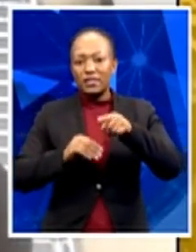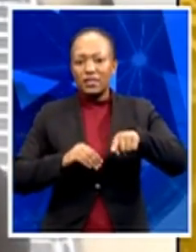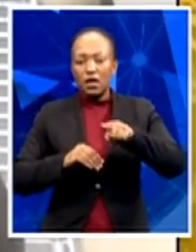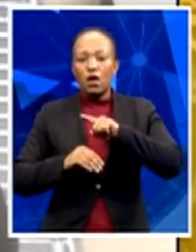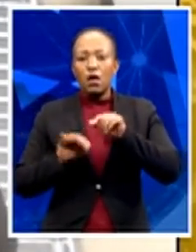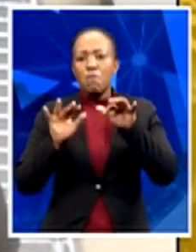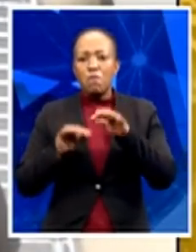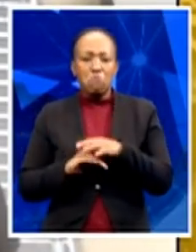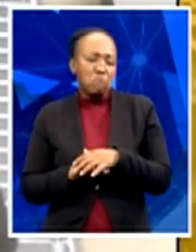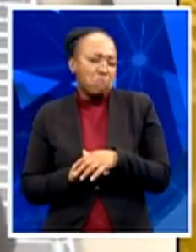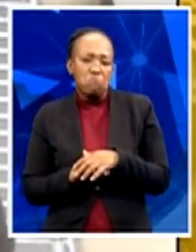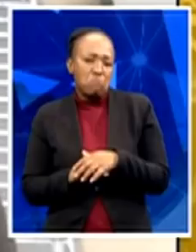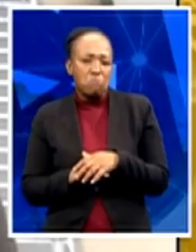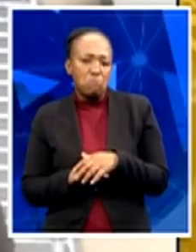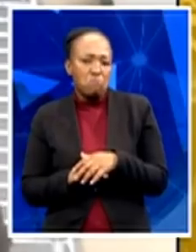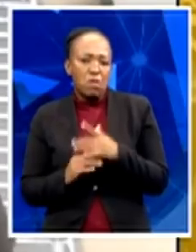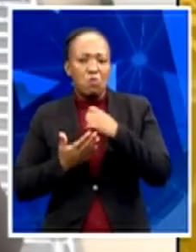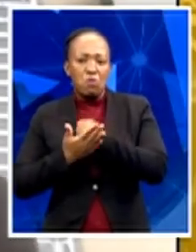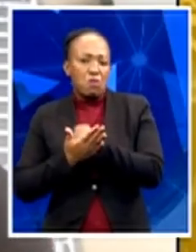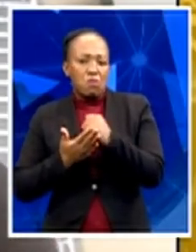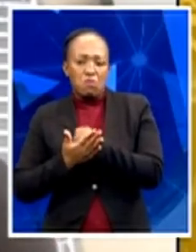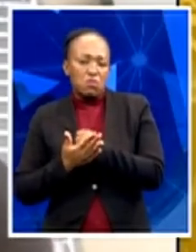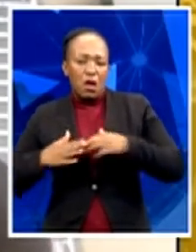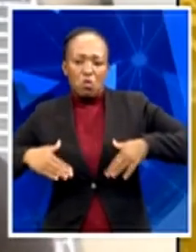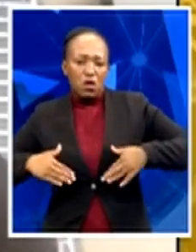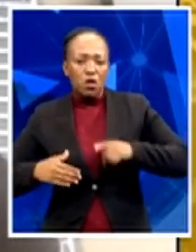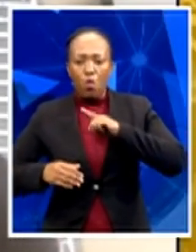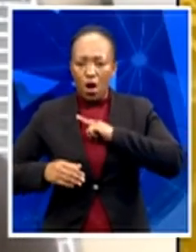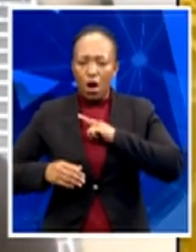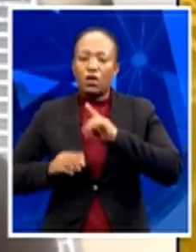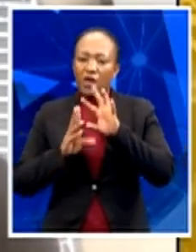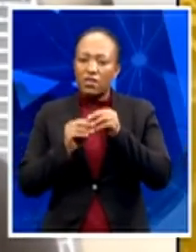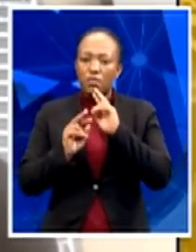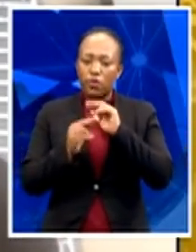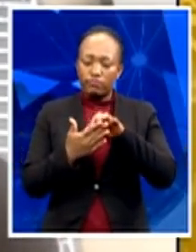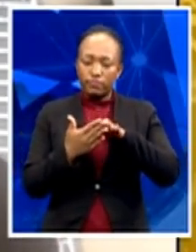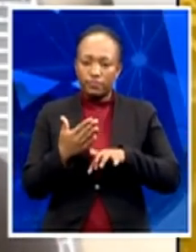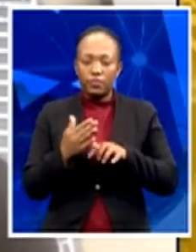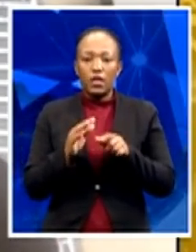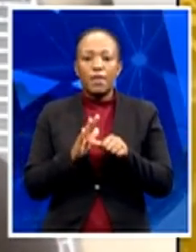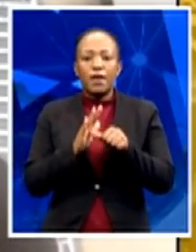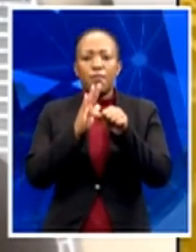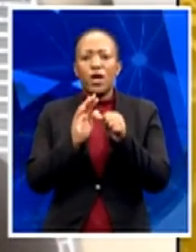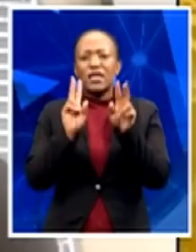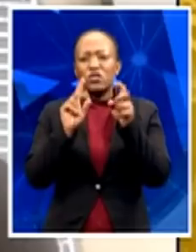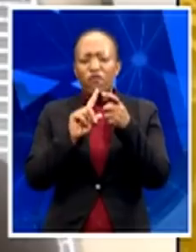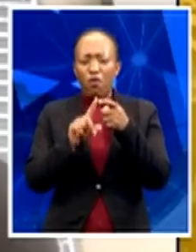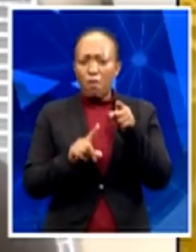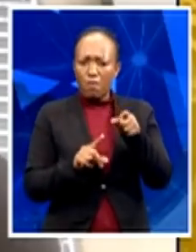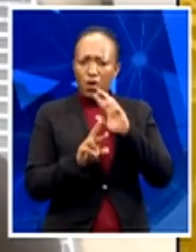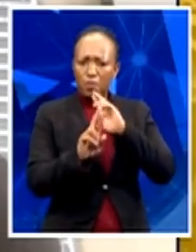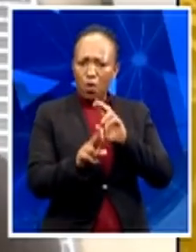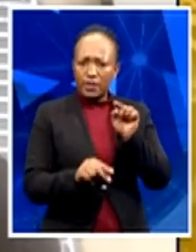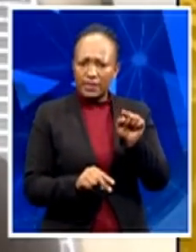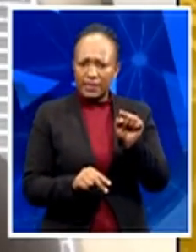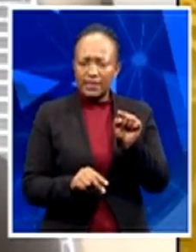to register and all those things. But key issues that are coming out, one is the issue of